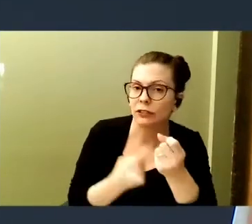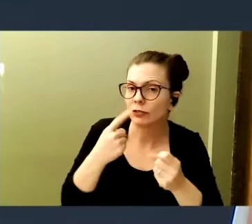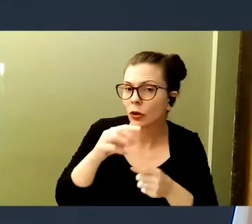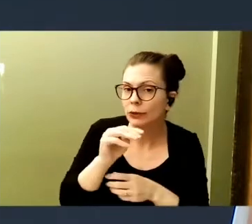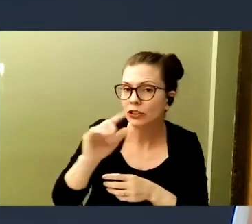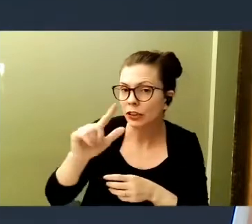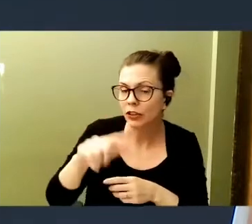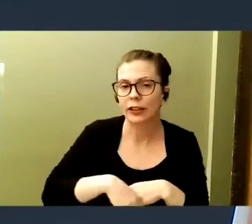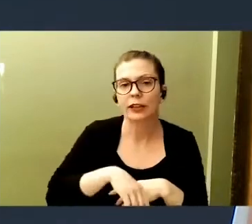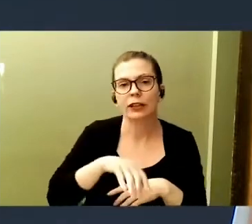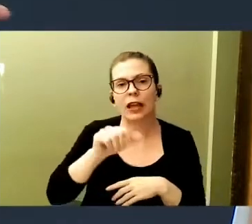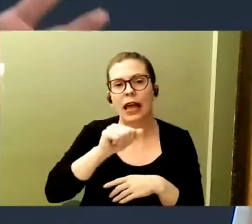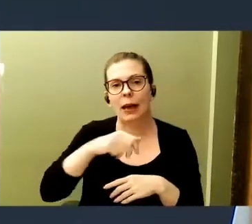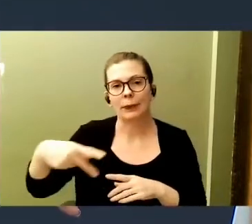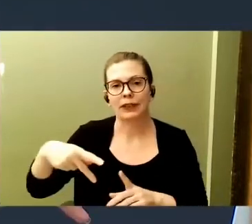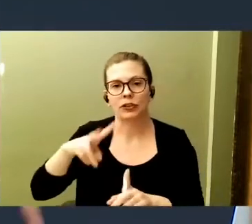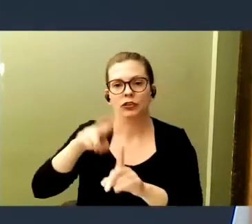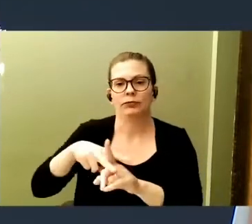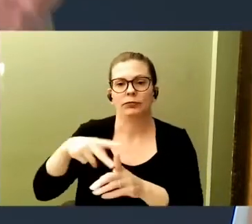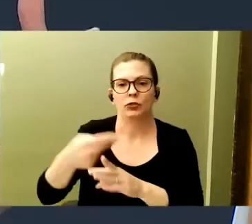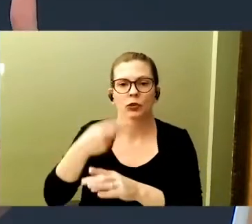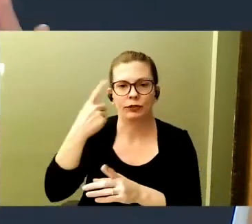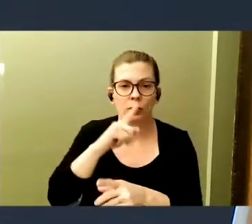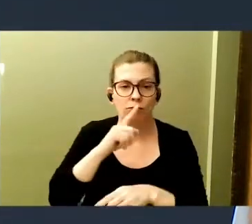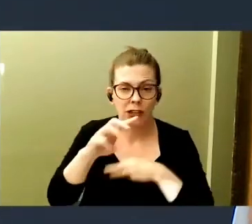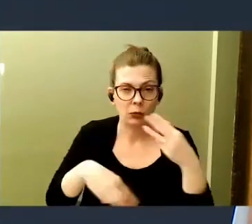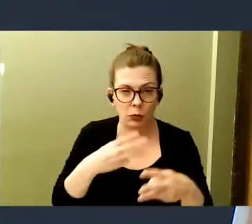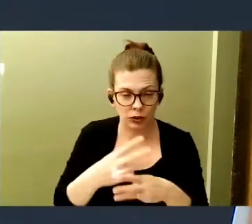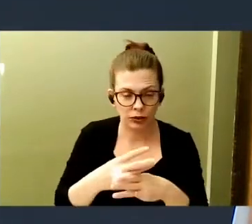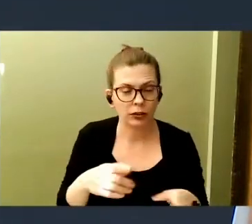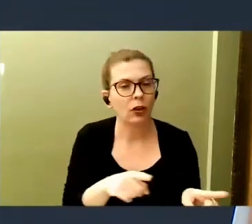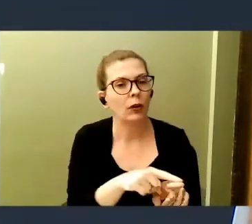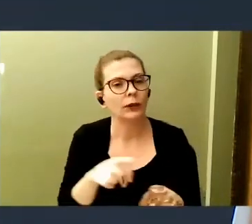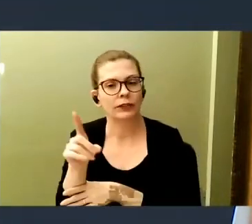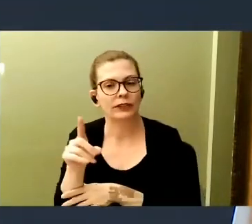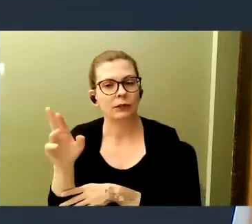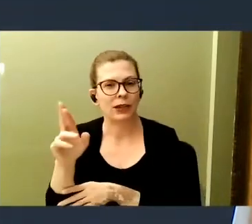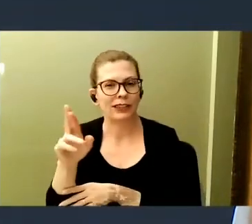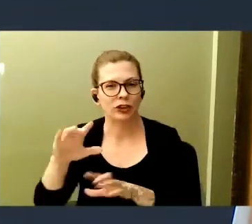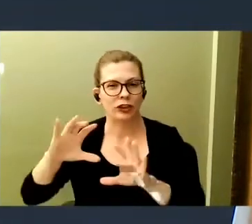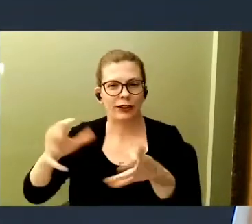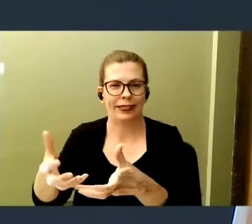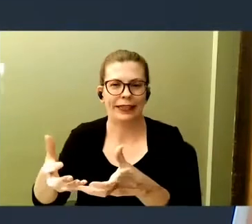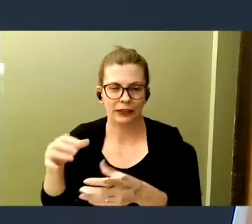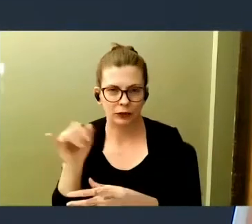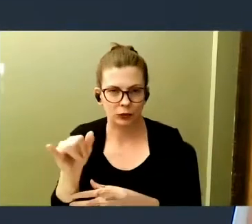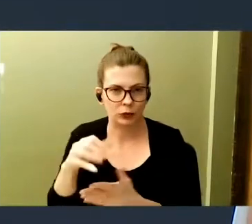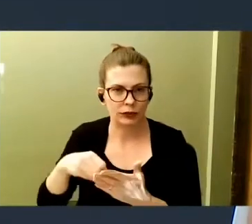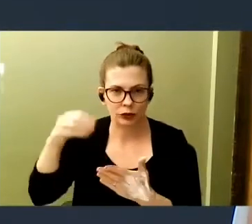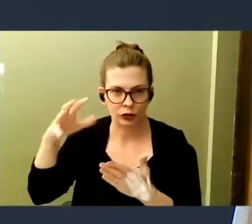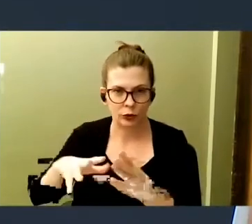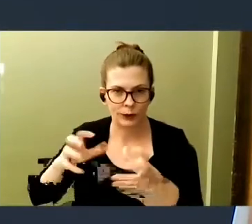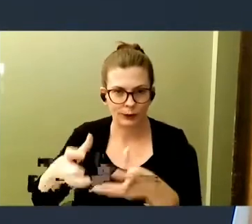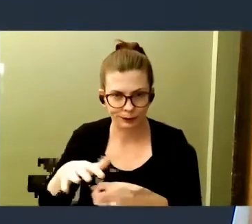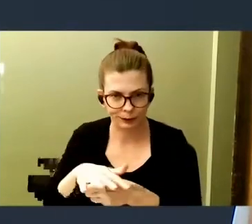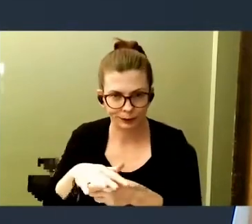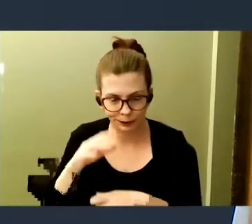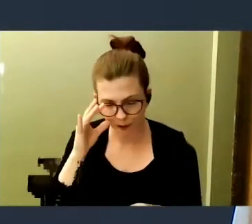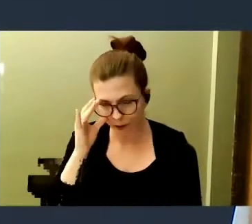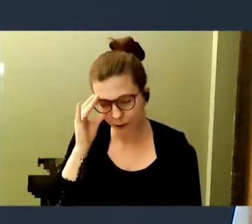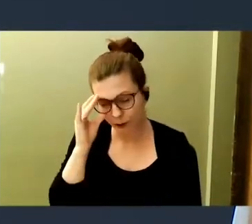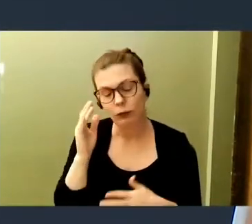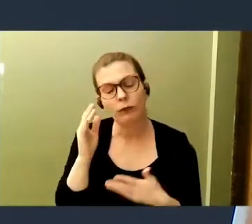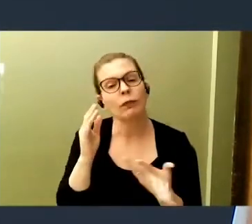world. And also the DeepRacer League that I mentioned, the student division. So qualification for